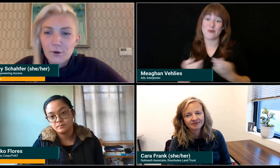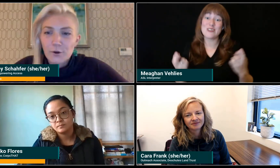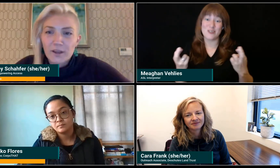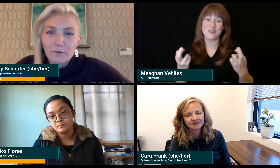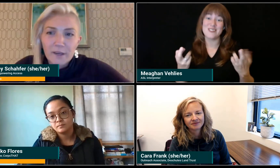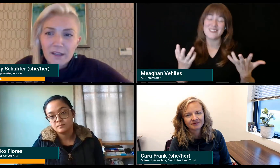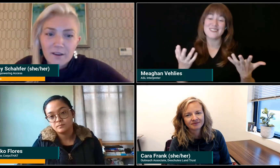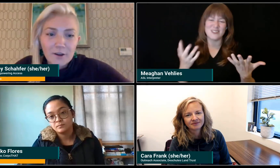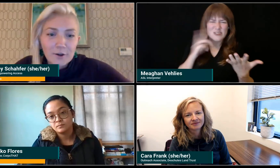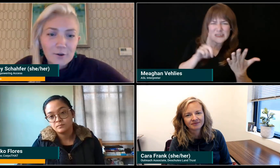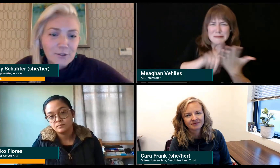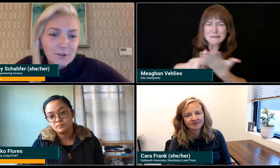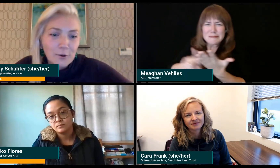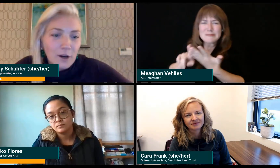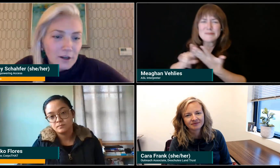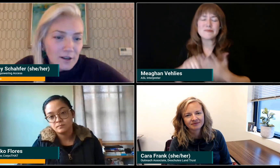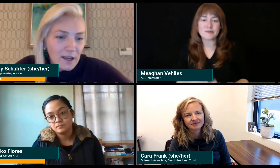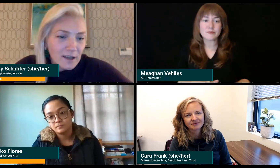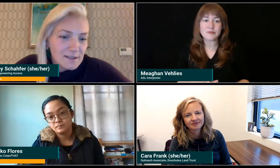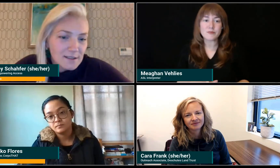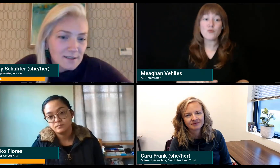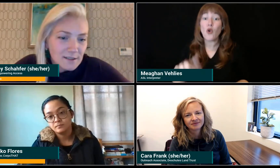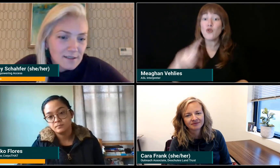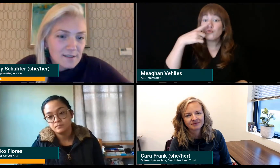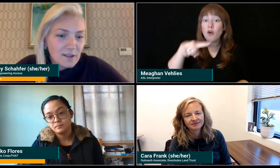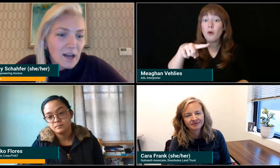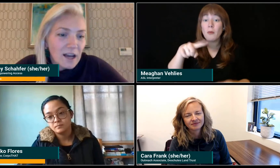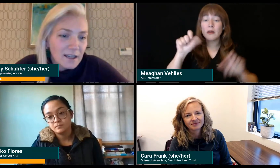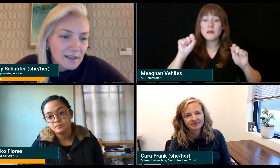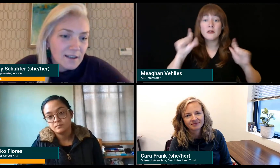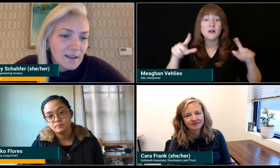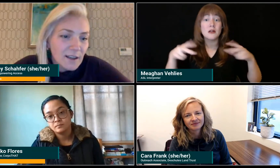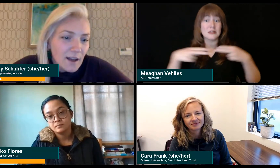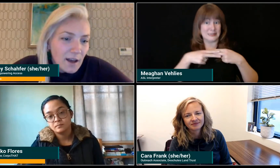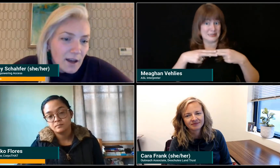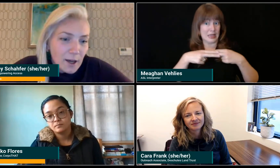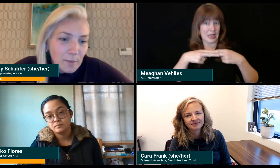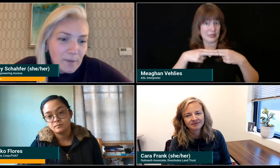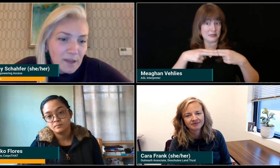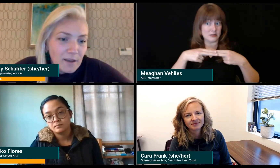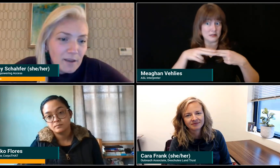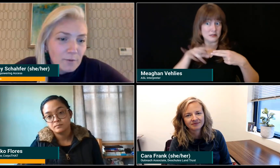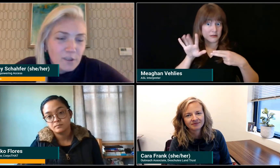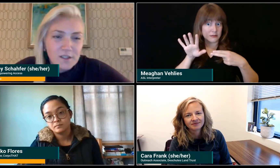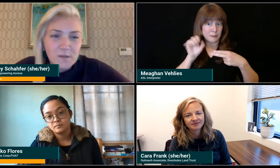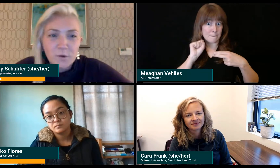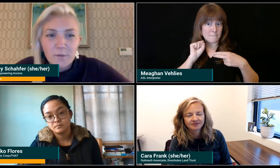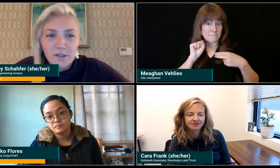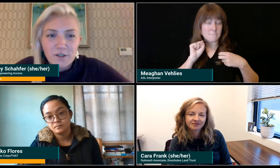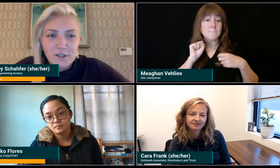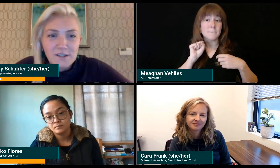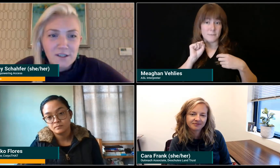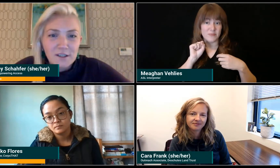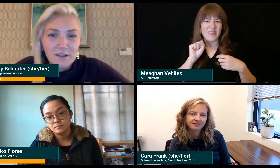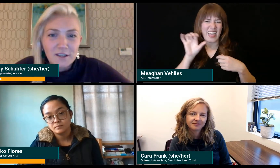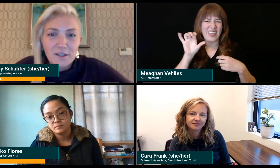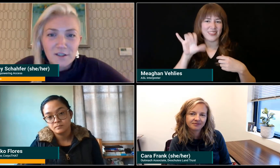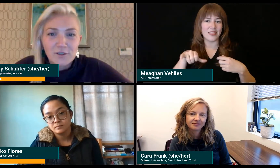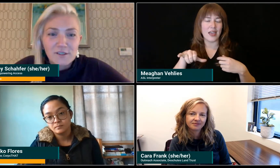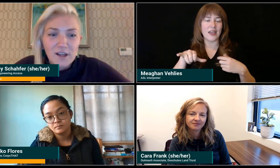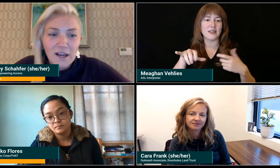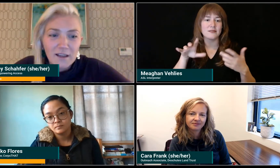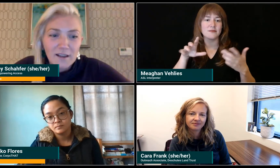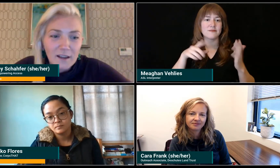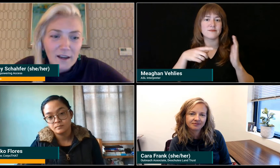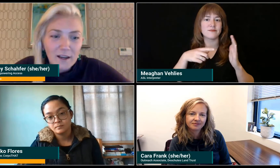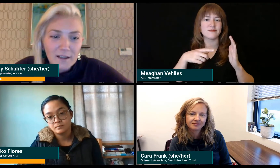There's also, if we can go to our next slide, which is pretty much just the